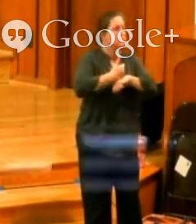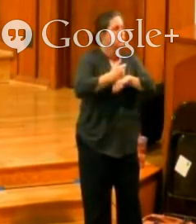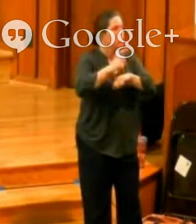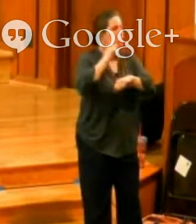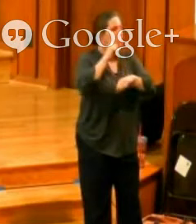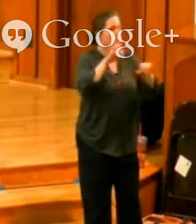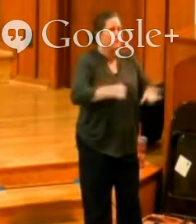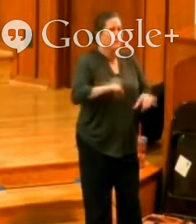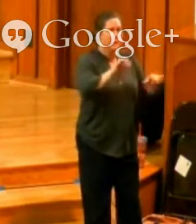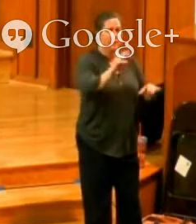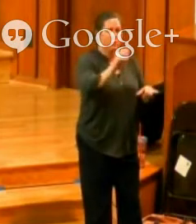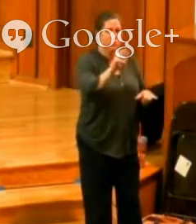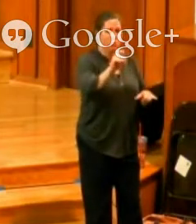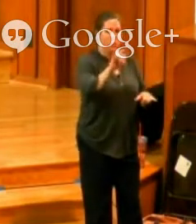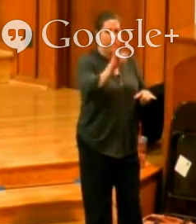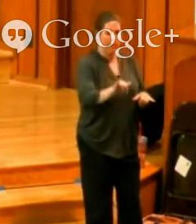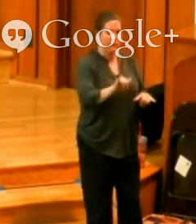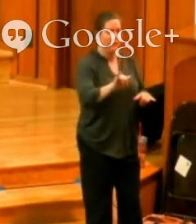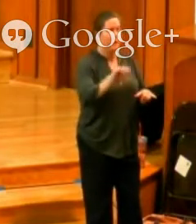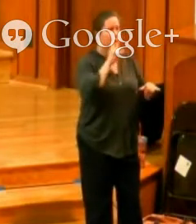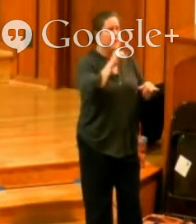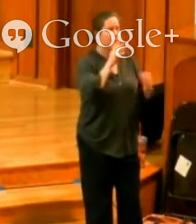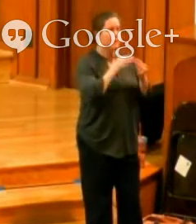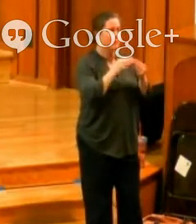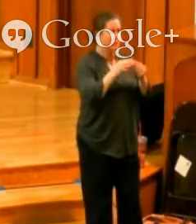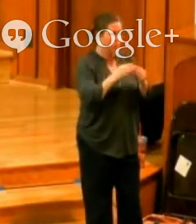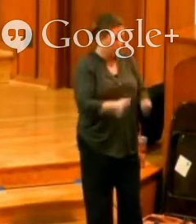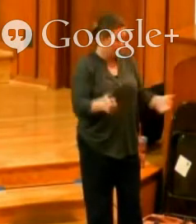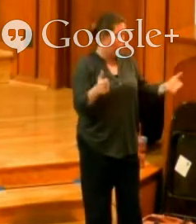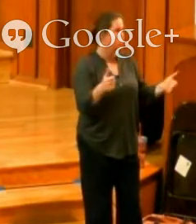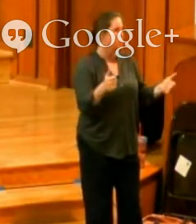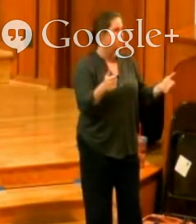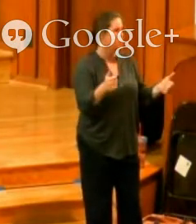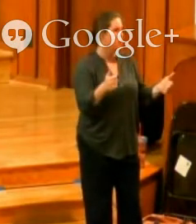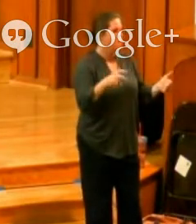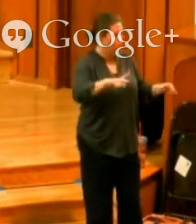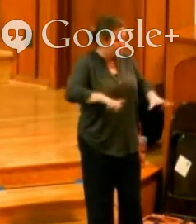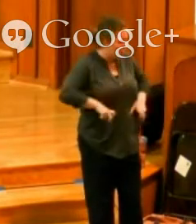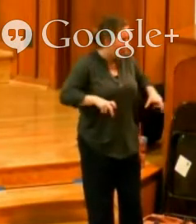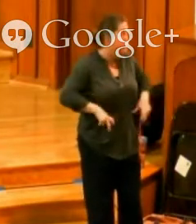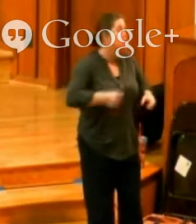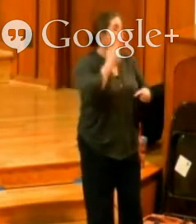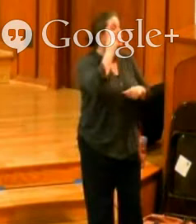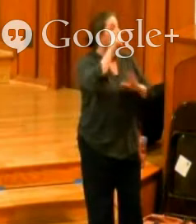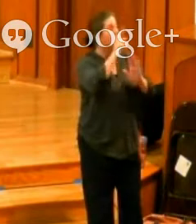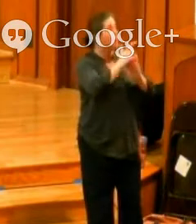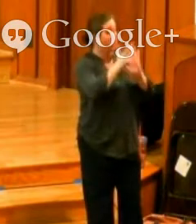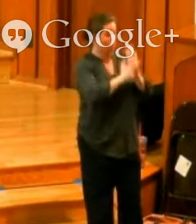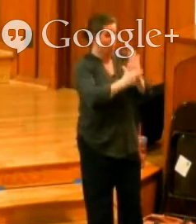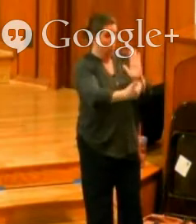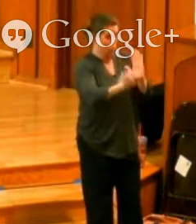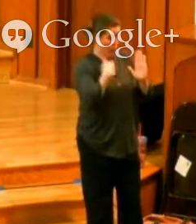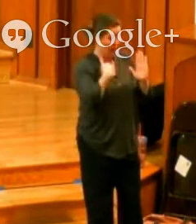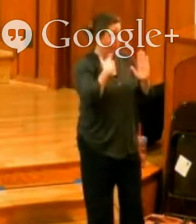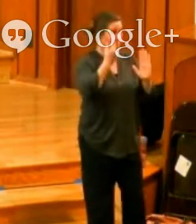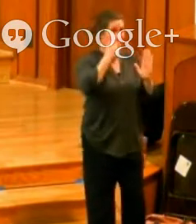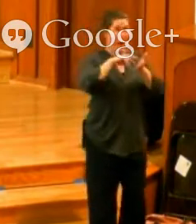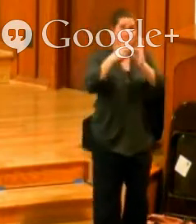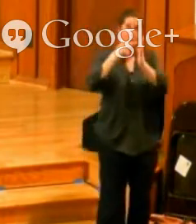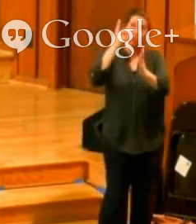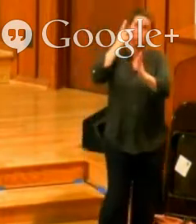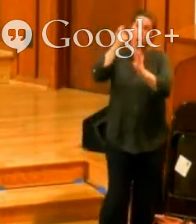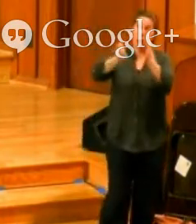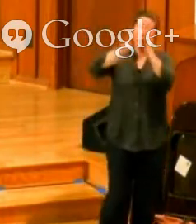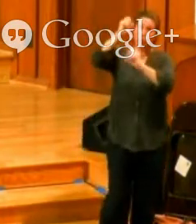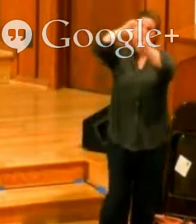this. You know, God's law is even the solution of selfishness. When we have God's law, we have an understanding of who he is, and we have an